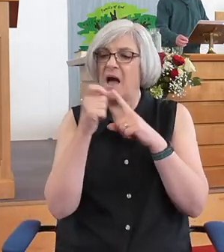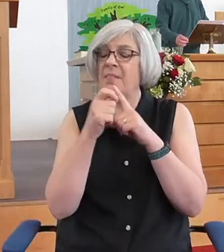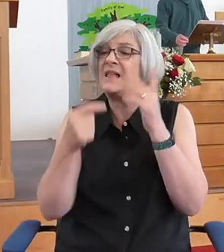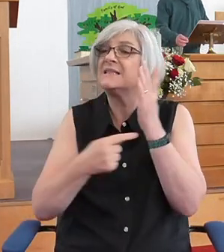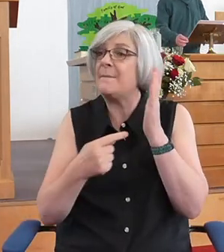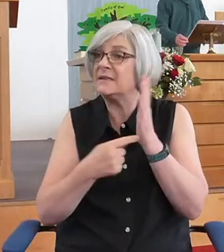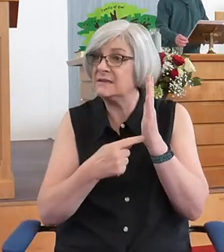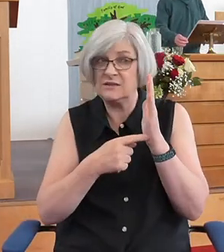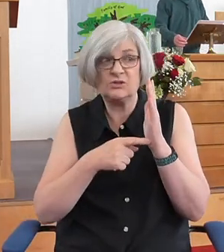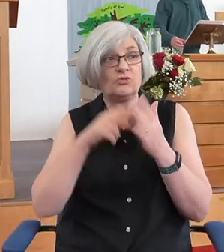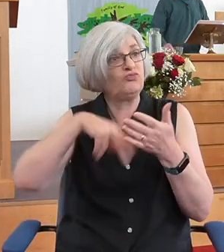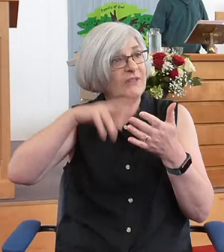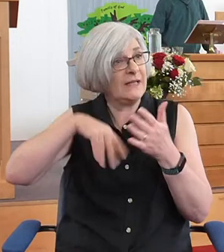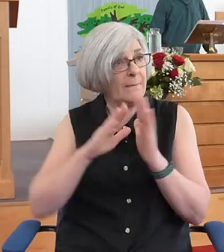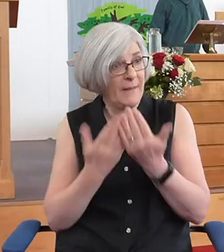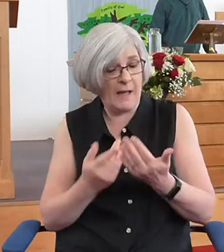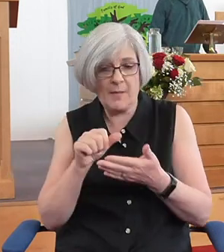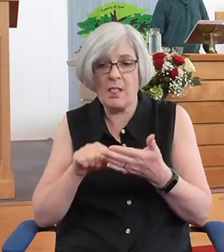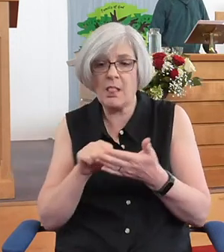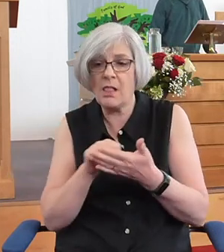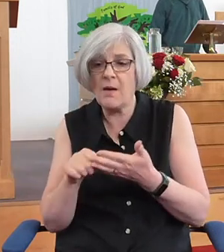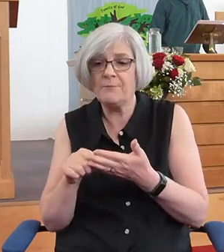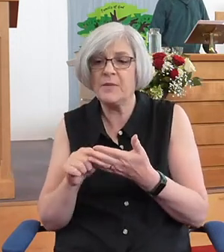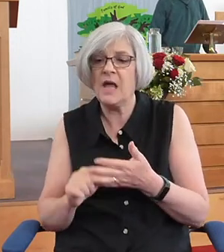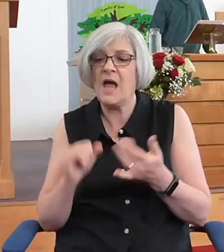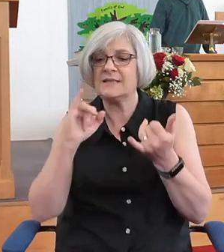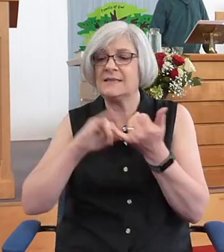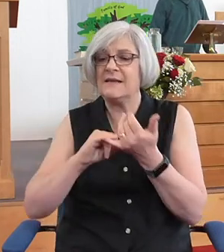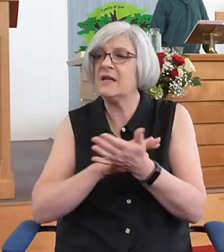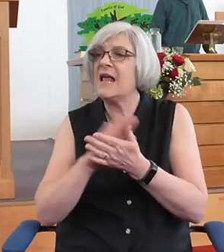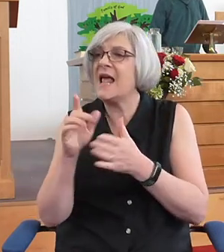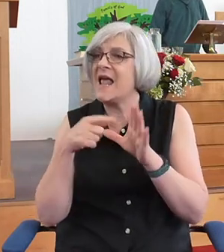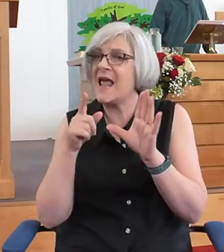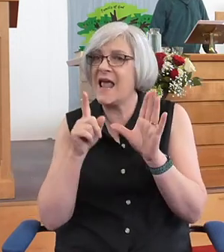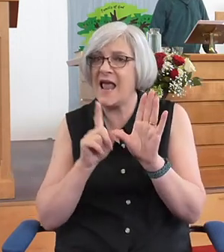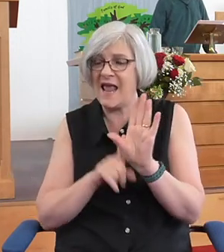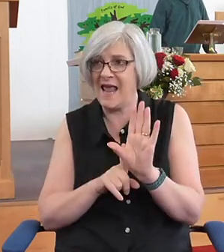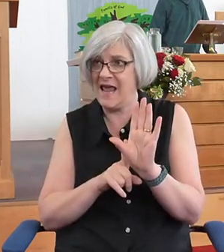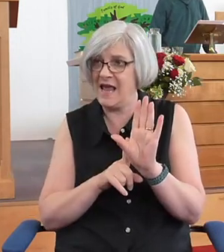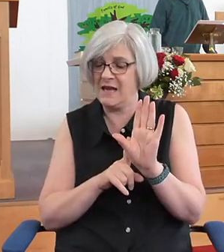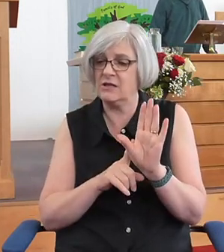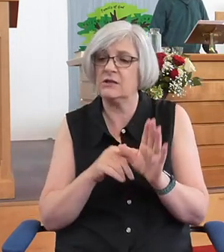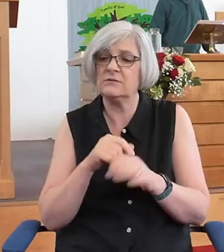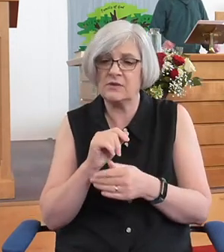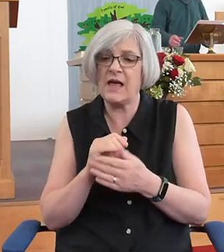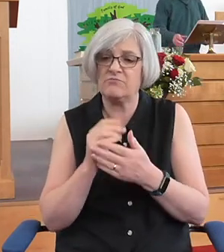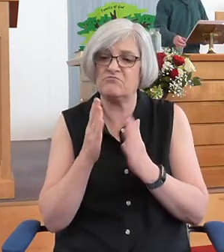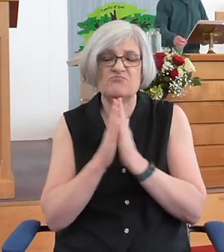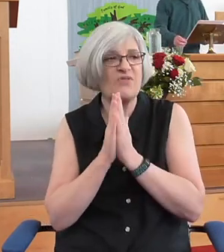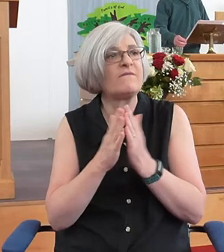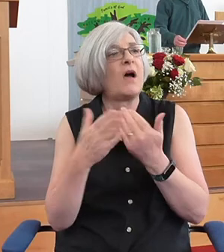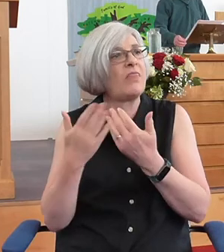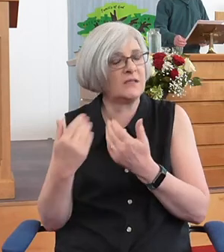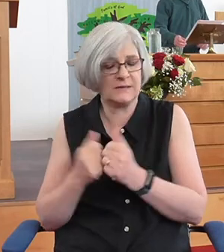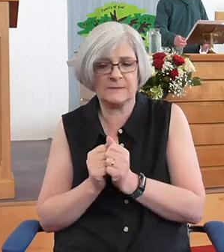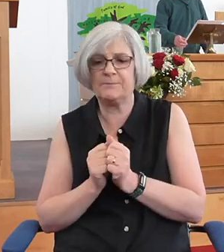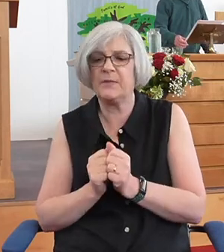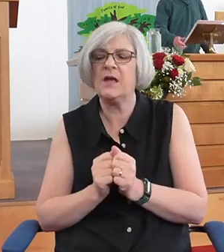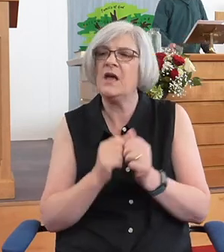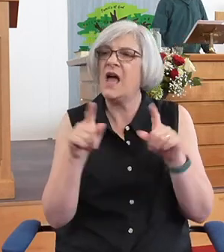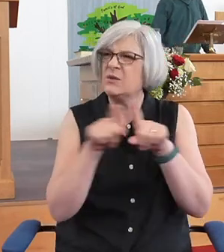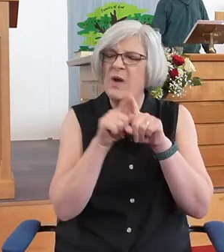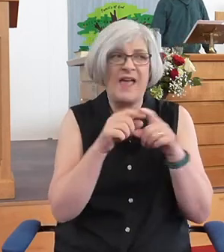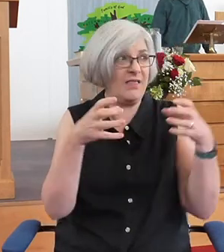us prayer for others. I'm helped also by the band and the tech team, and by Alison Ross, who's doing the